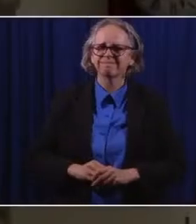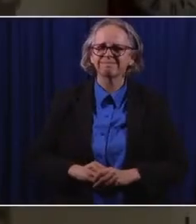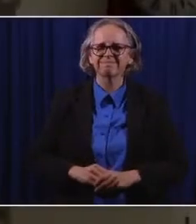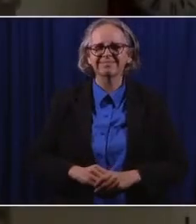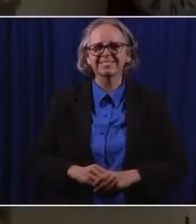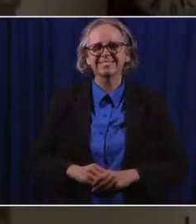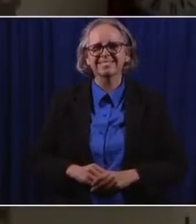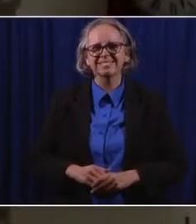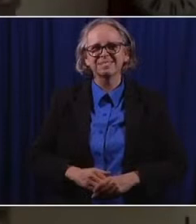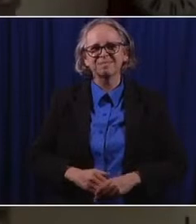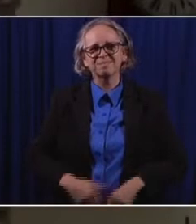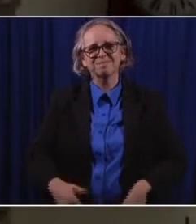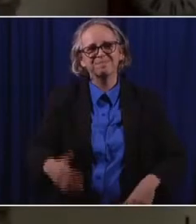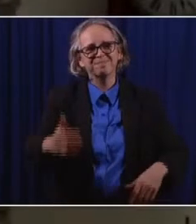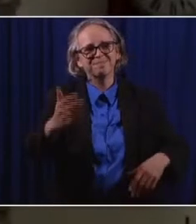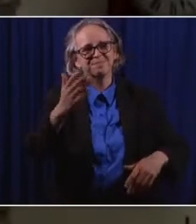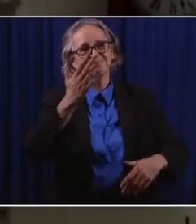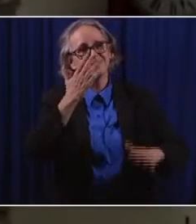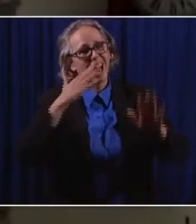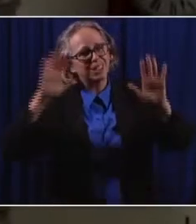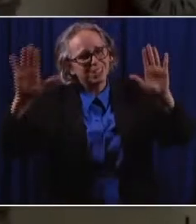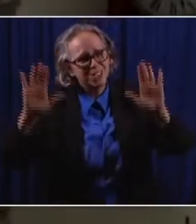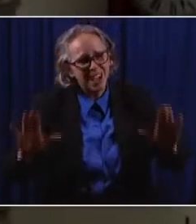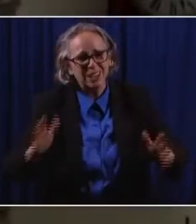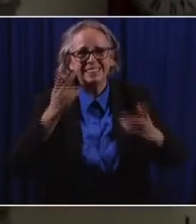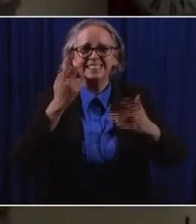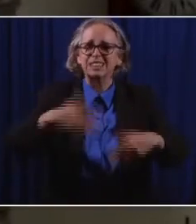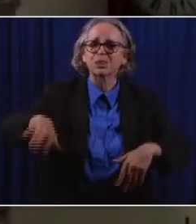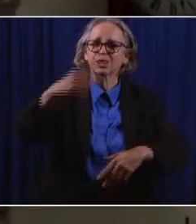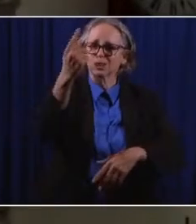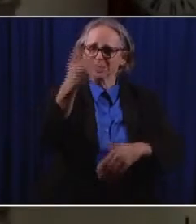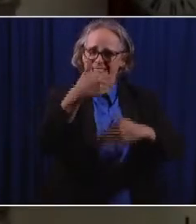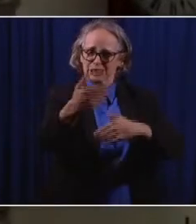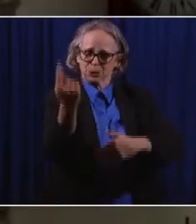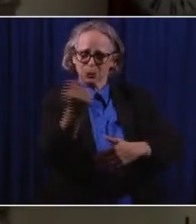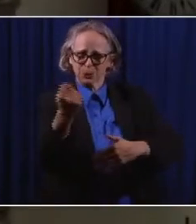Well, that was great. We will see you all on Tuesday. Have a good weekend.